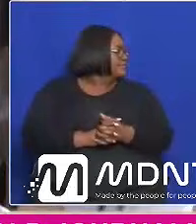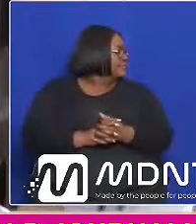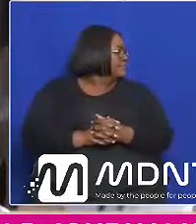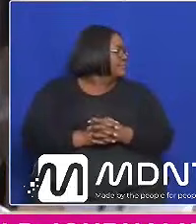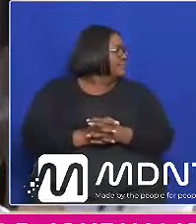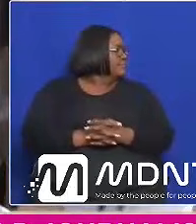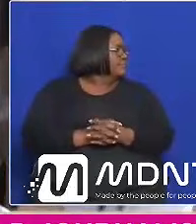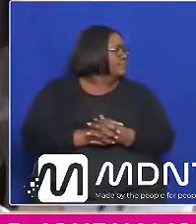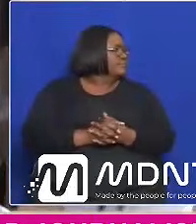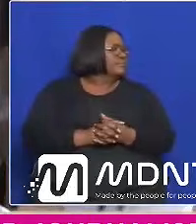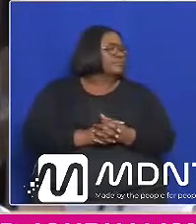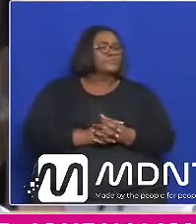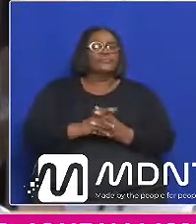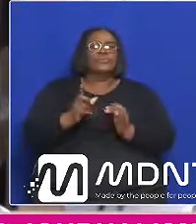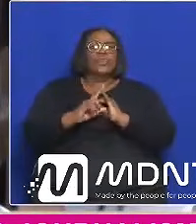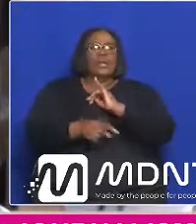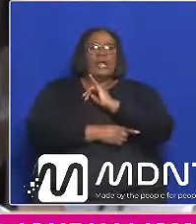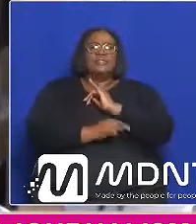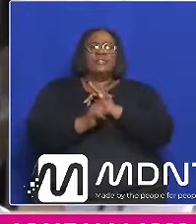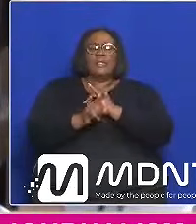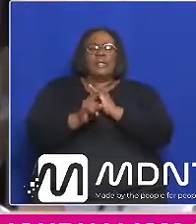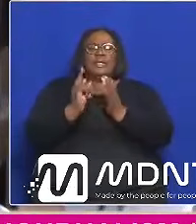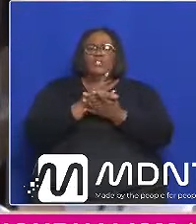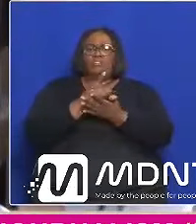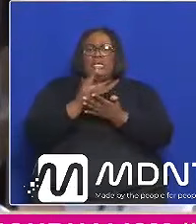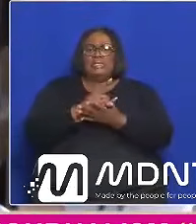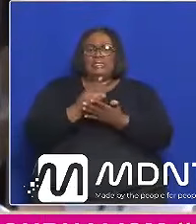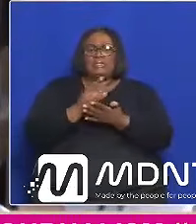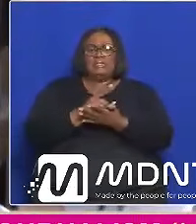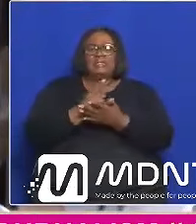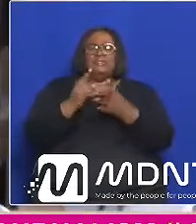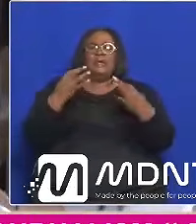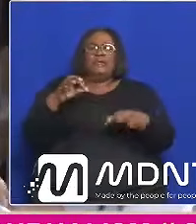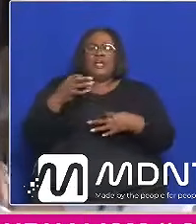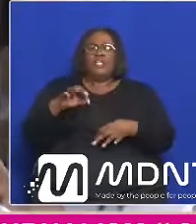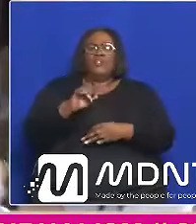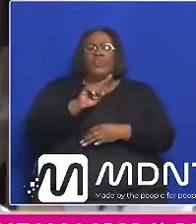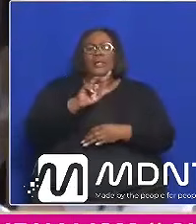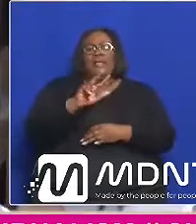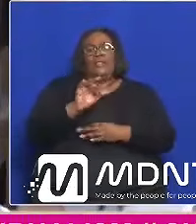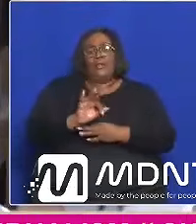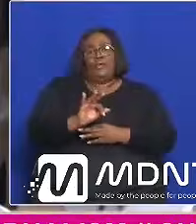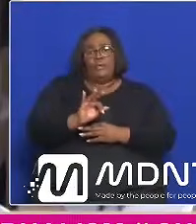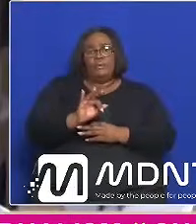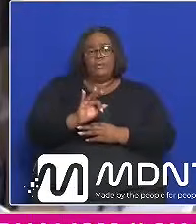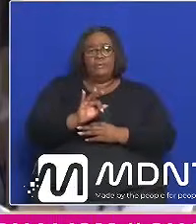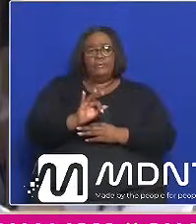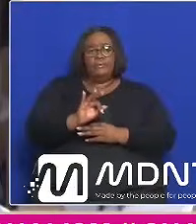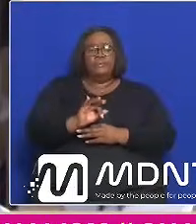lastly, I think on these chats, if you go to page 183, now